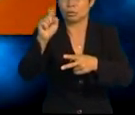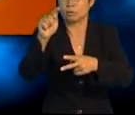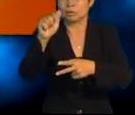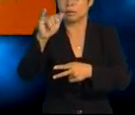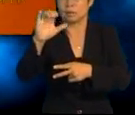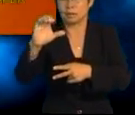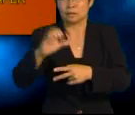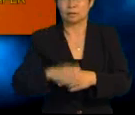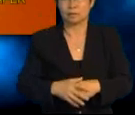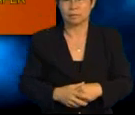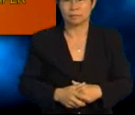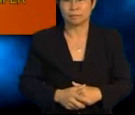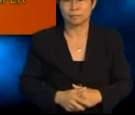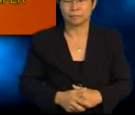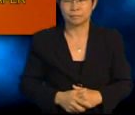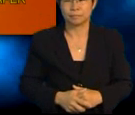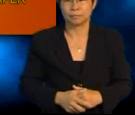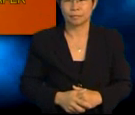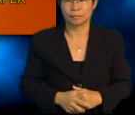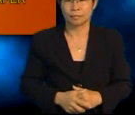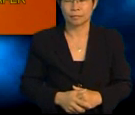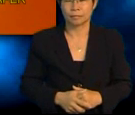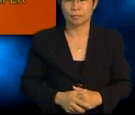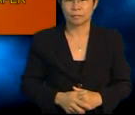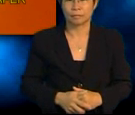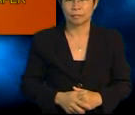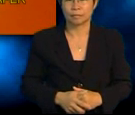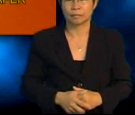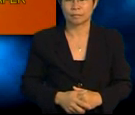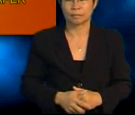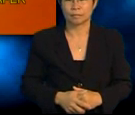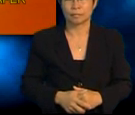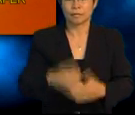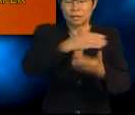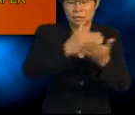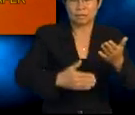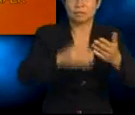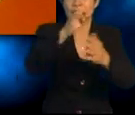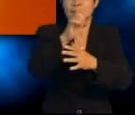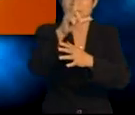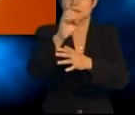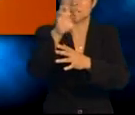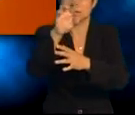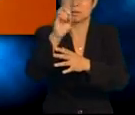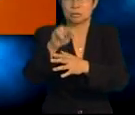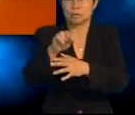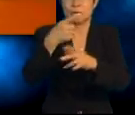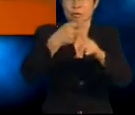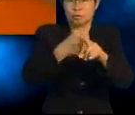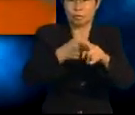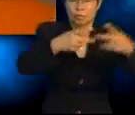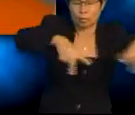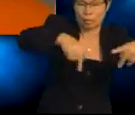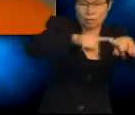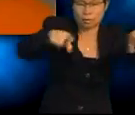Some electrons from the surfaces of the